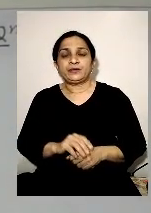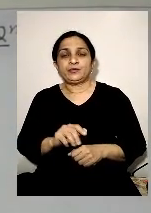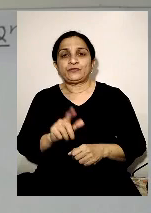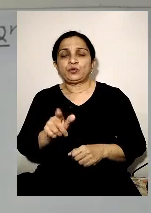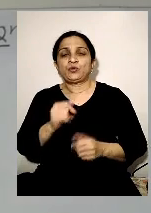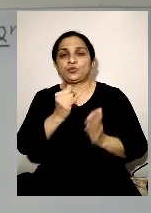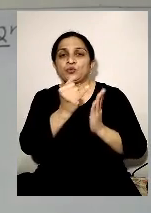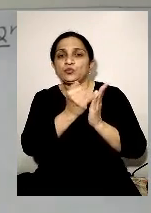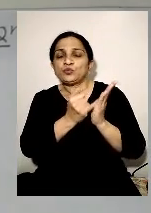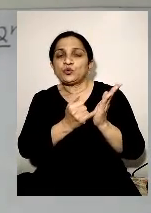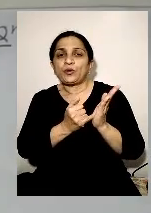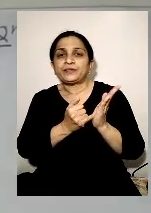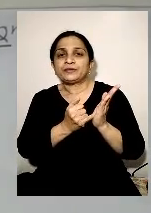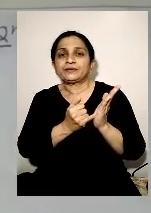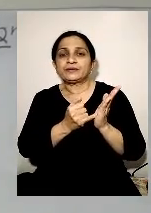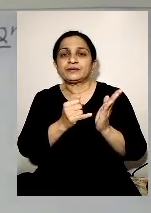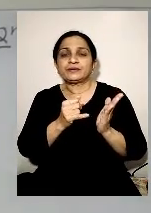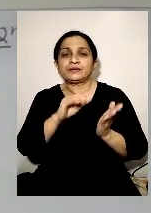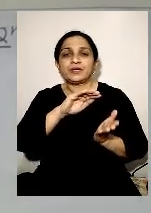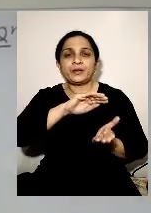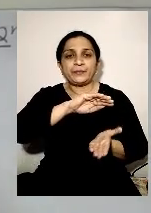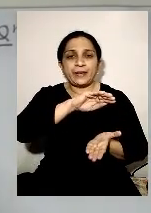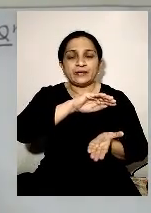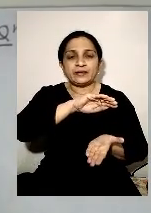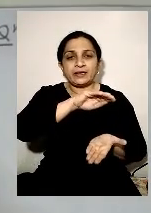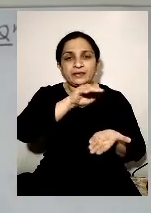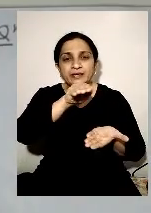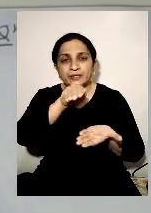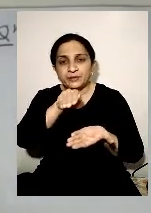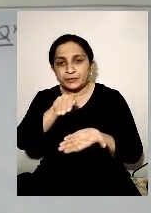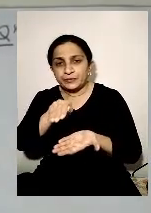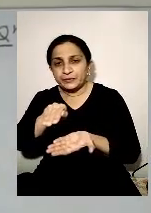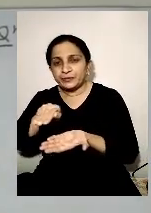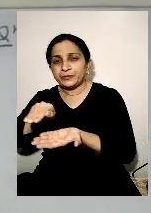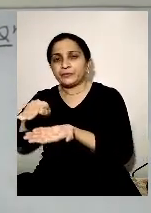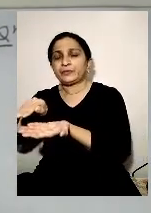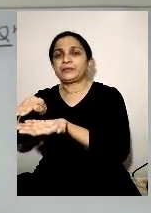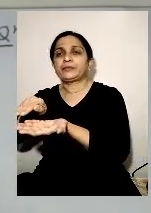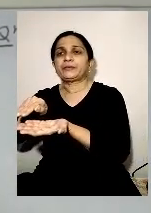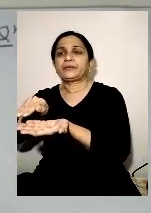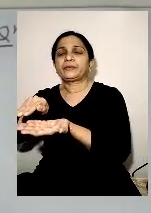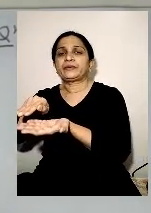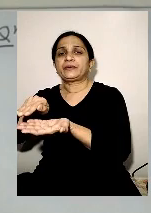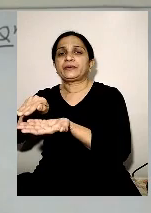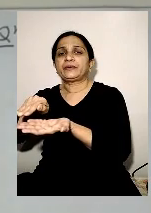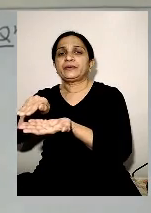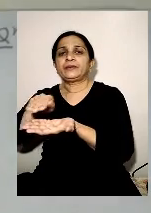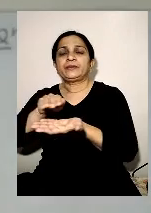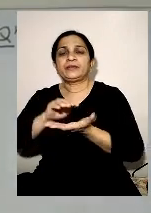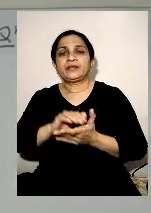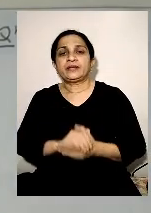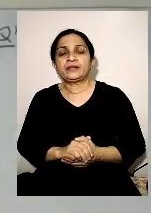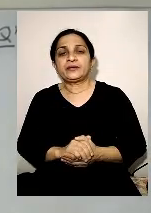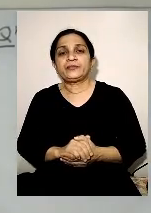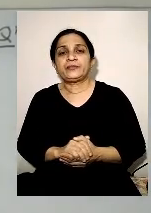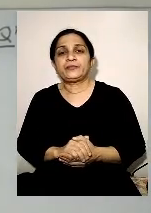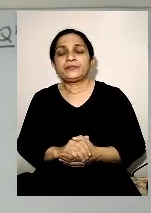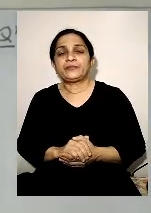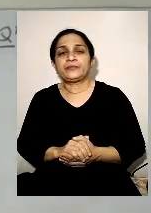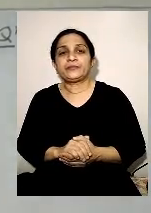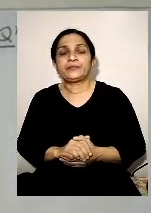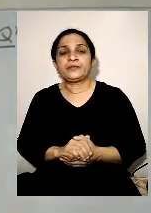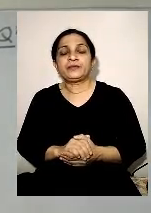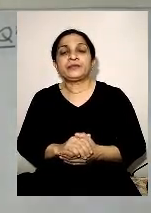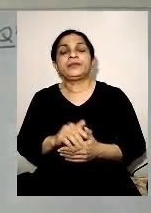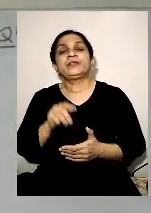now auditory canal is preventing